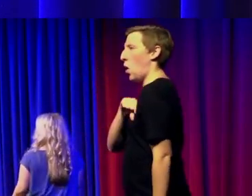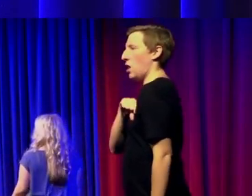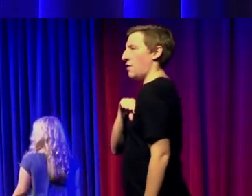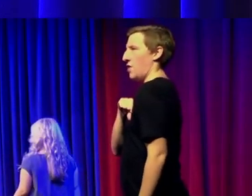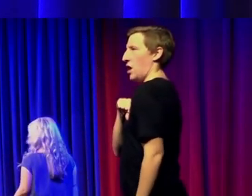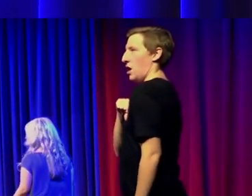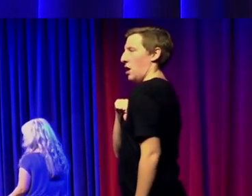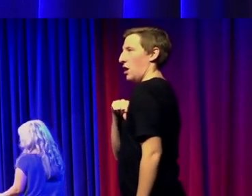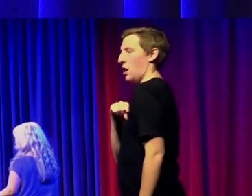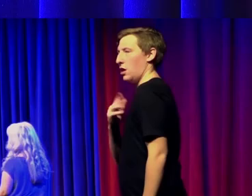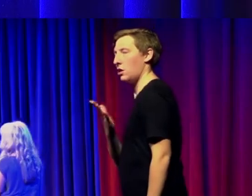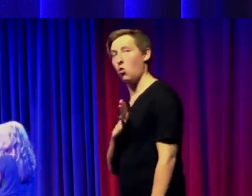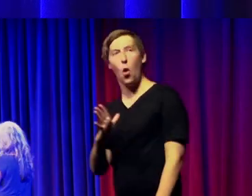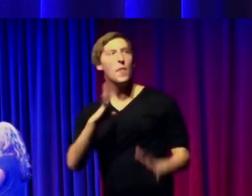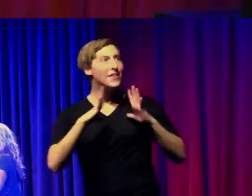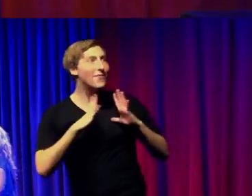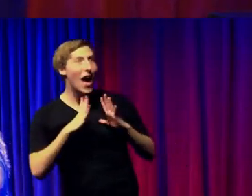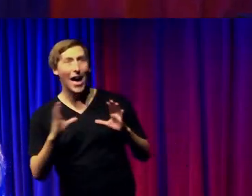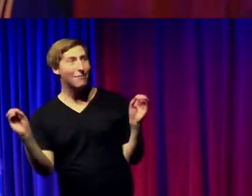Washington.